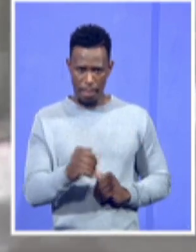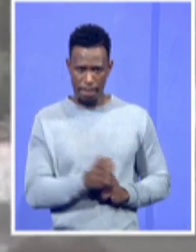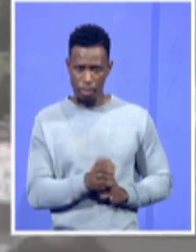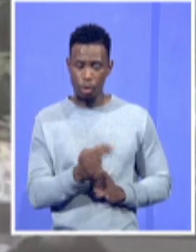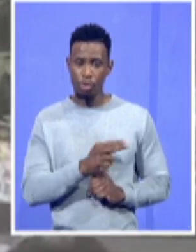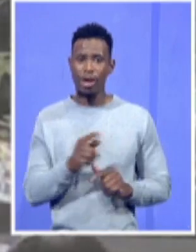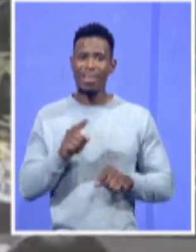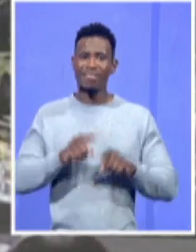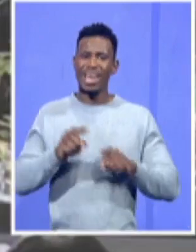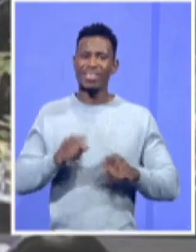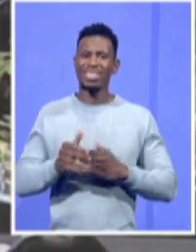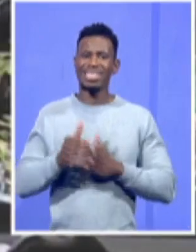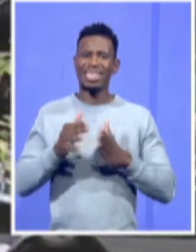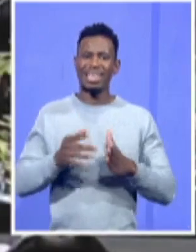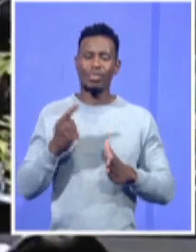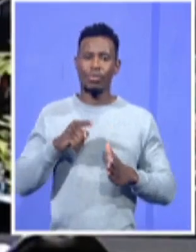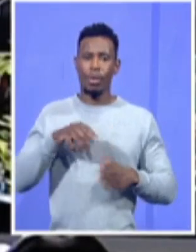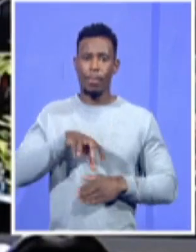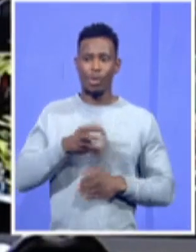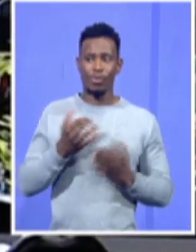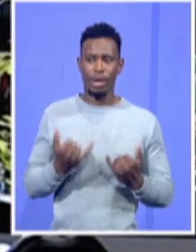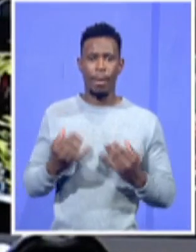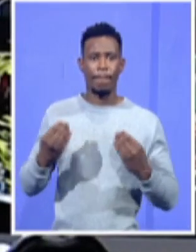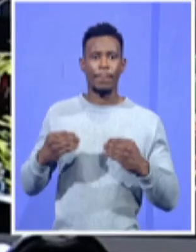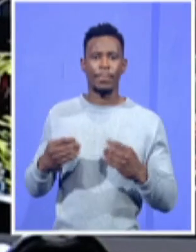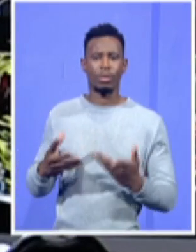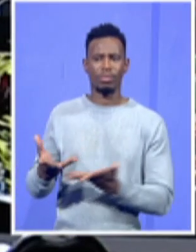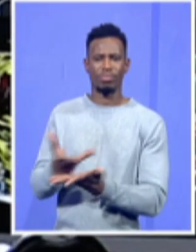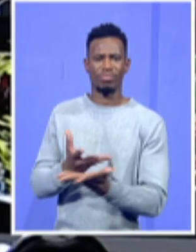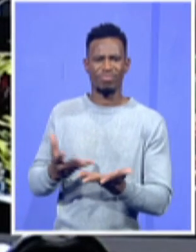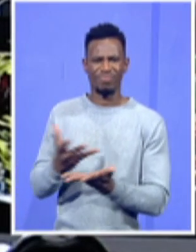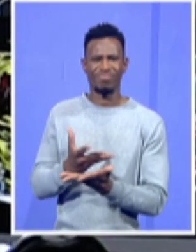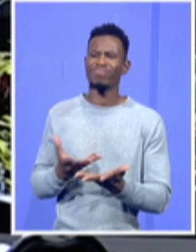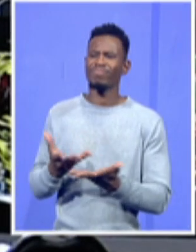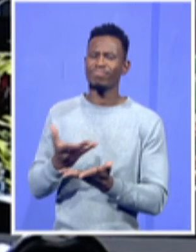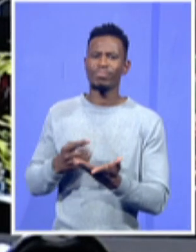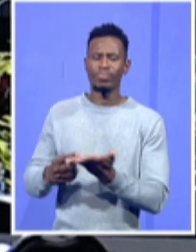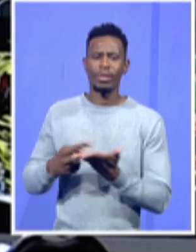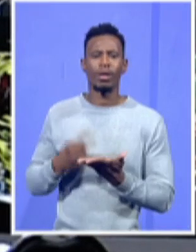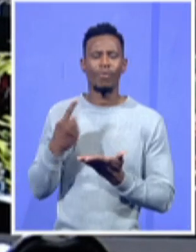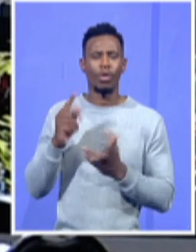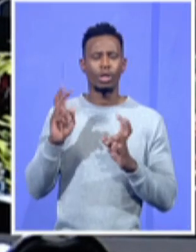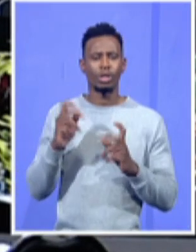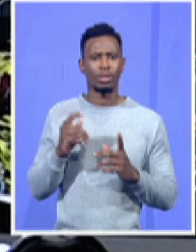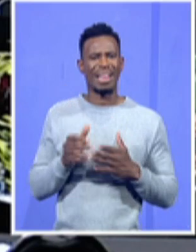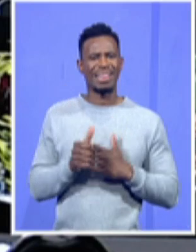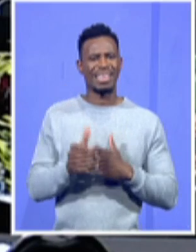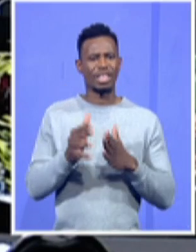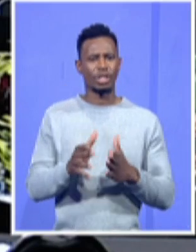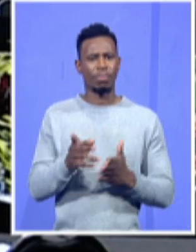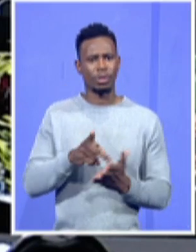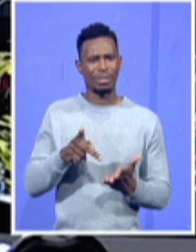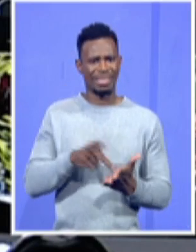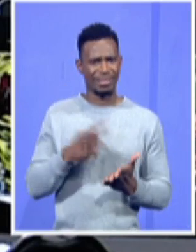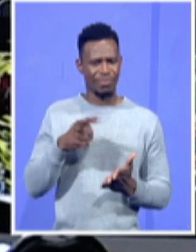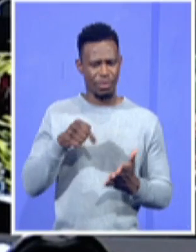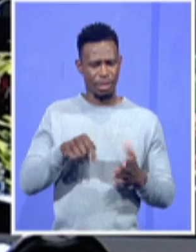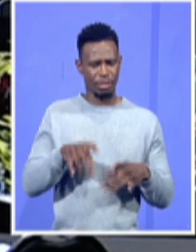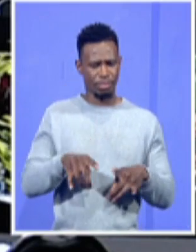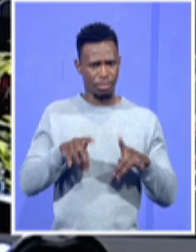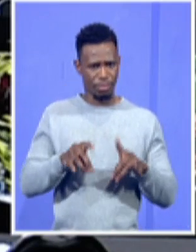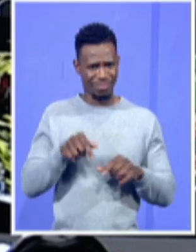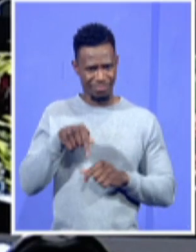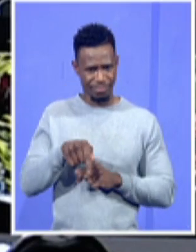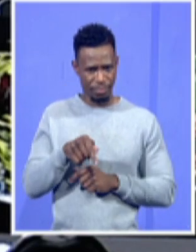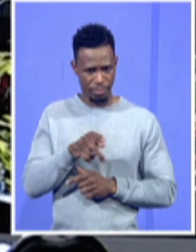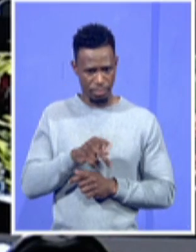of the province are engaged in discussions, particularly around the leadership composition of the party within the province. But most importantly,